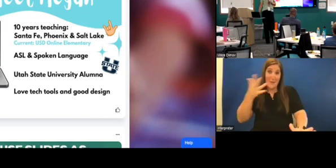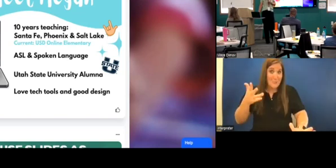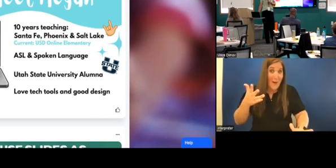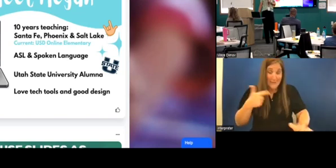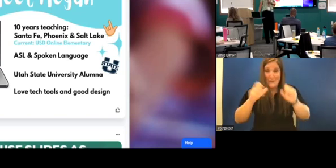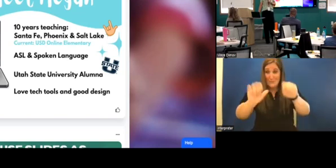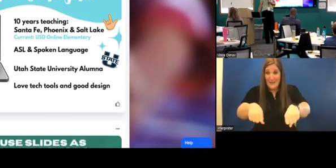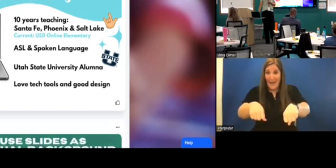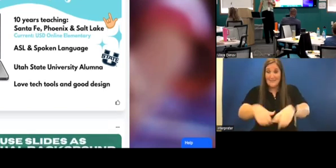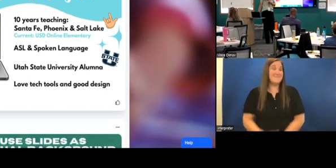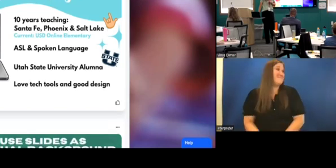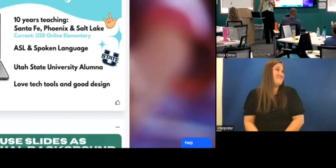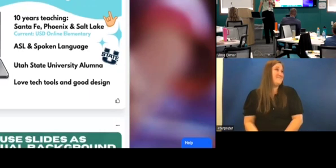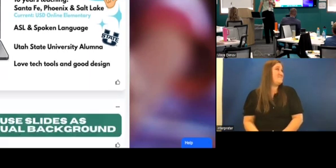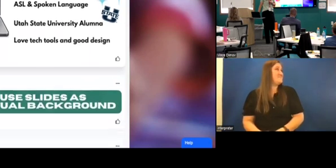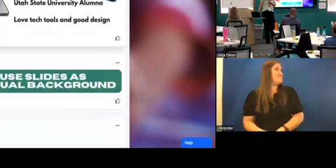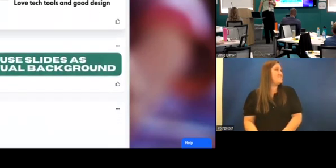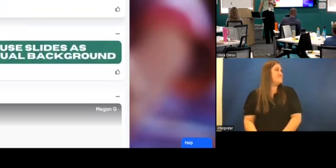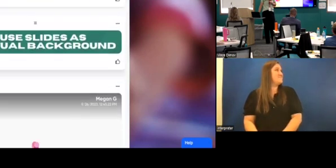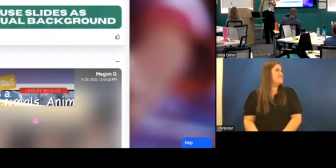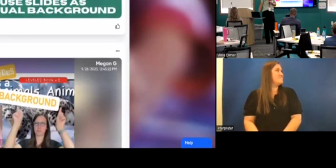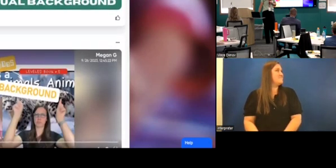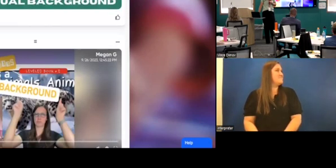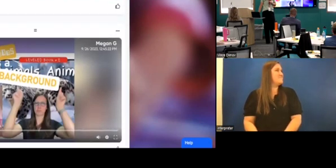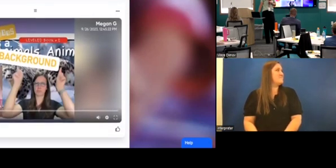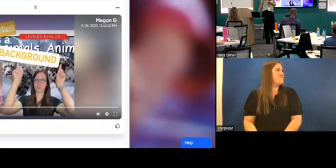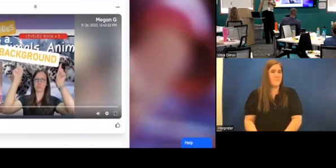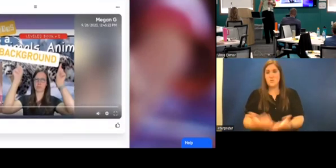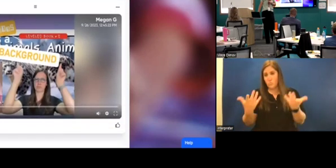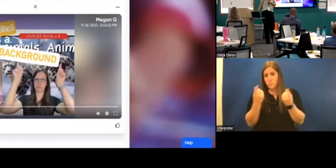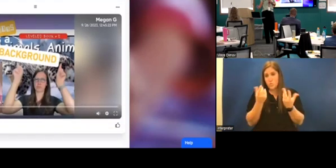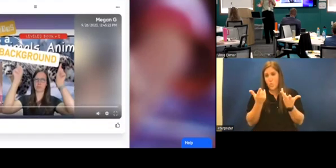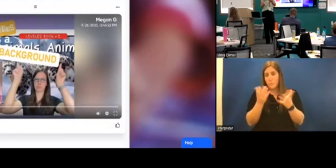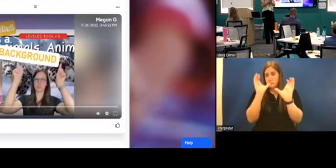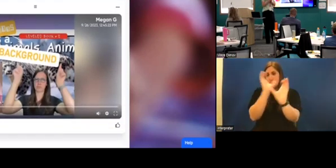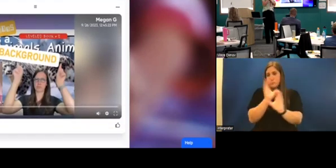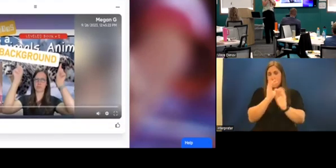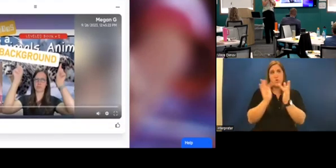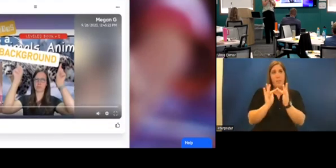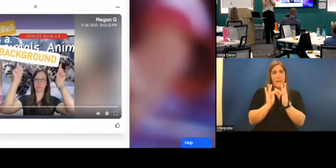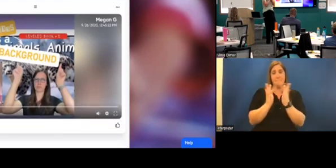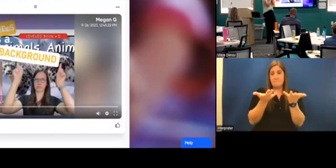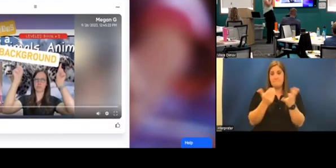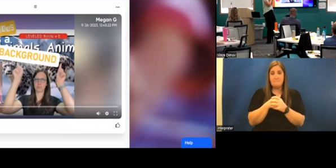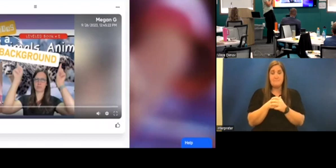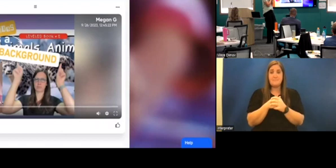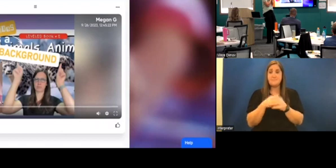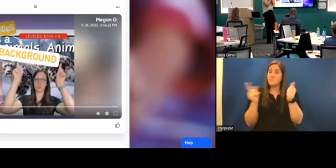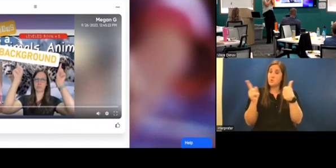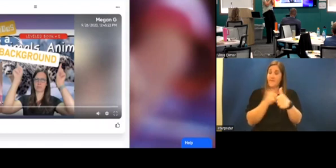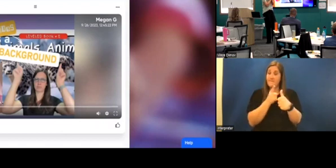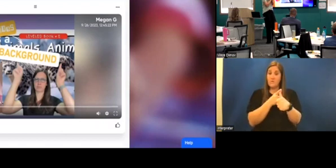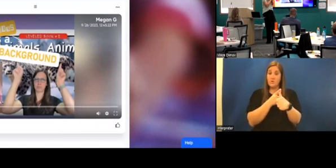out. So I did a Google search. That's a perfect way to figure out things. So I'm going to show you first off how